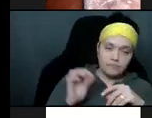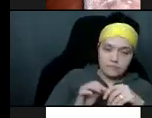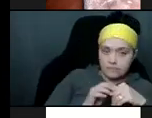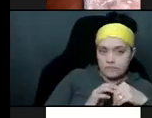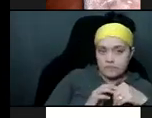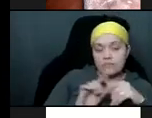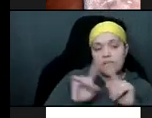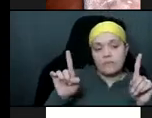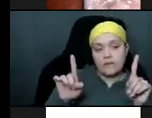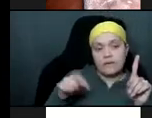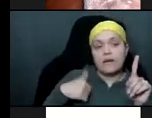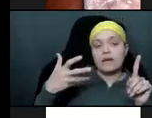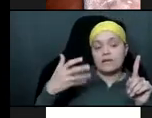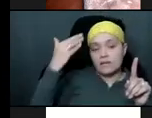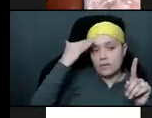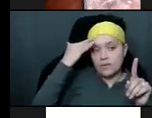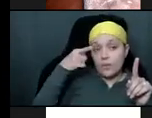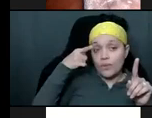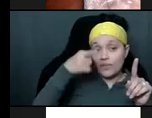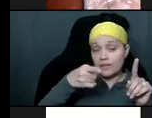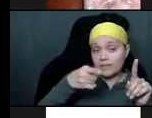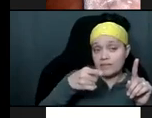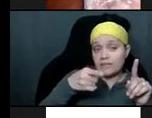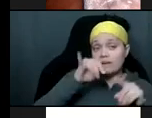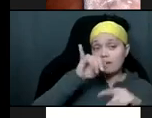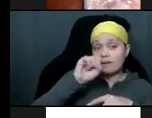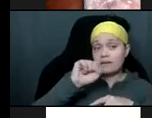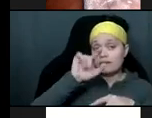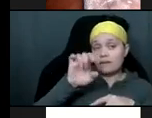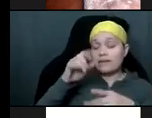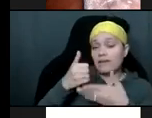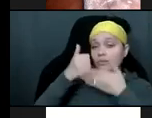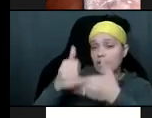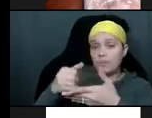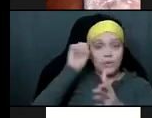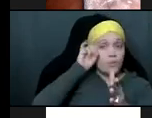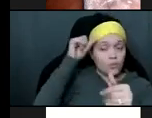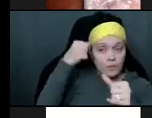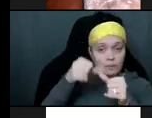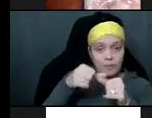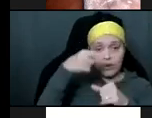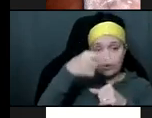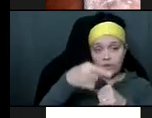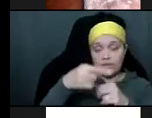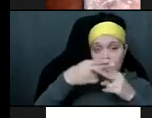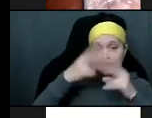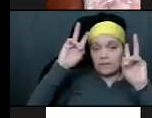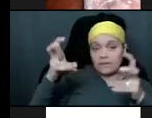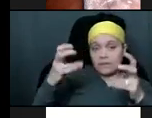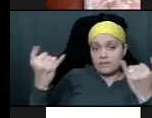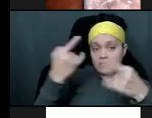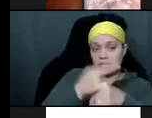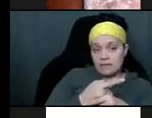Okay, but I would like you to know this acronym because this acronym can help you remember then this topic of today.